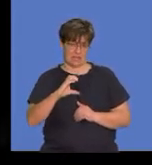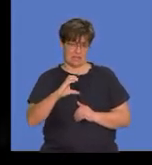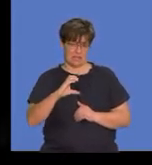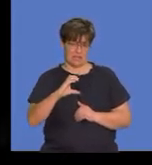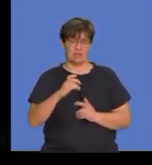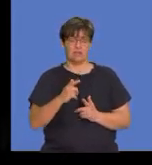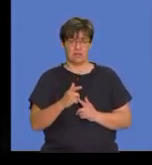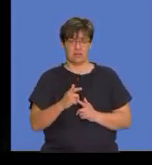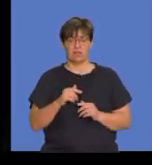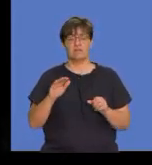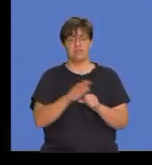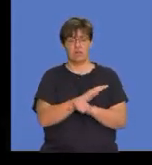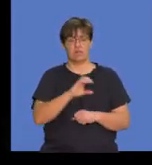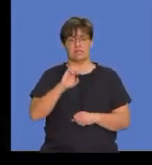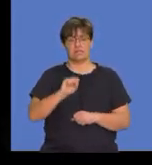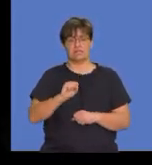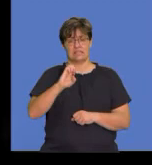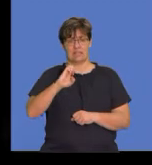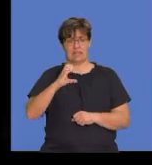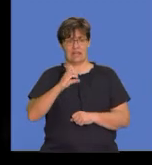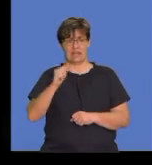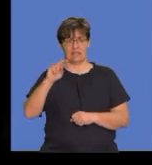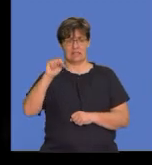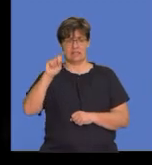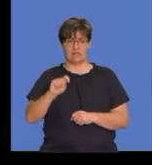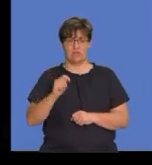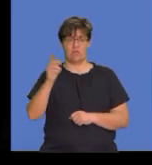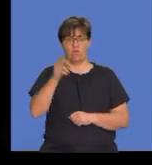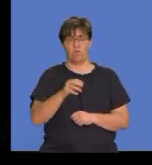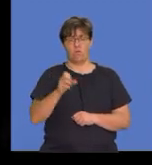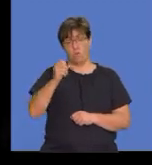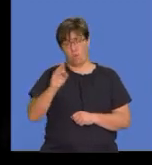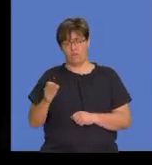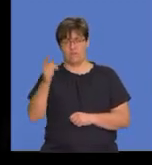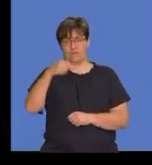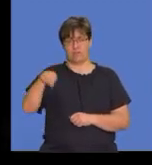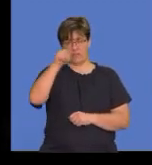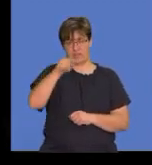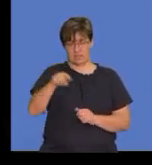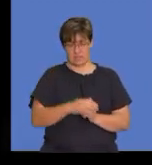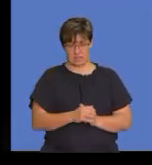sec. And this is secant of theta.